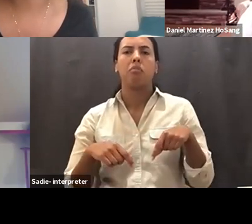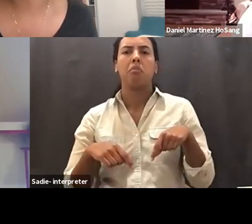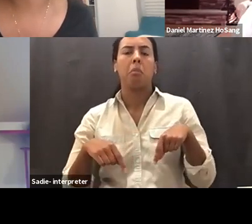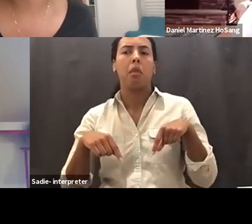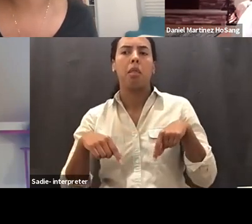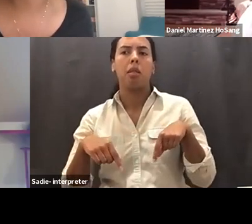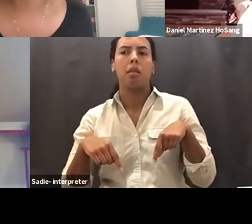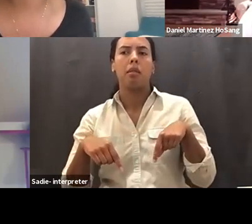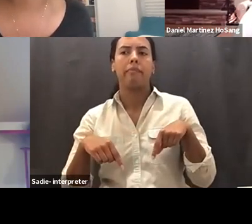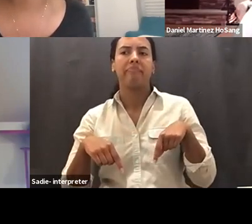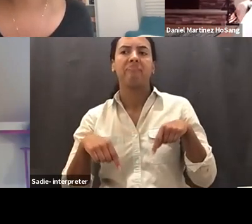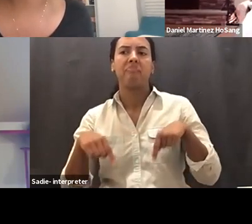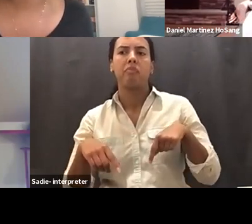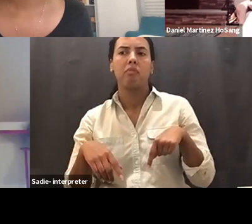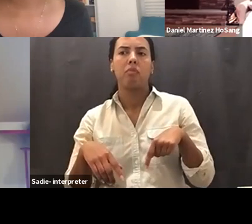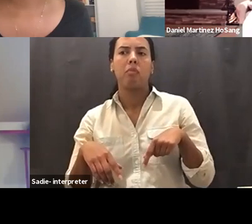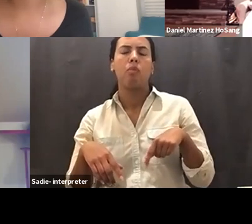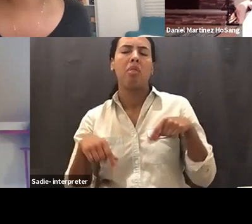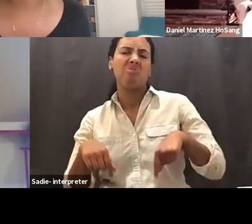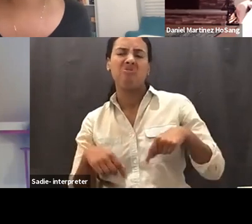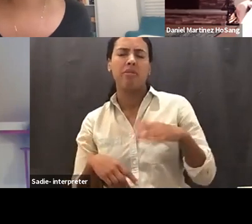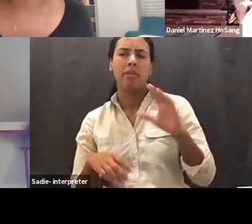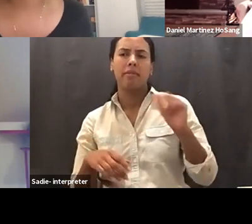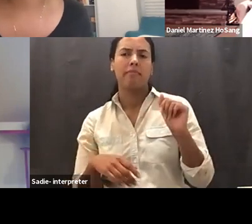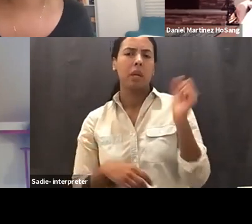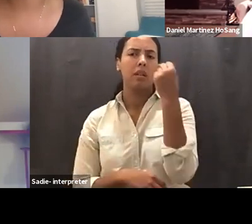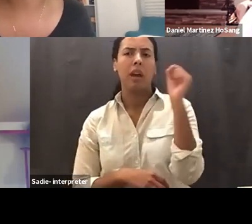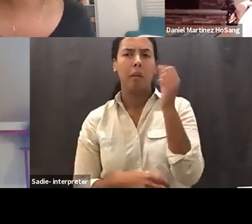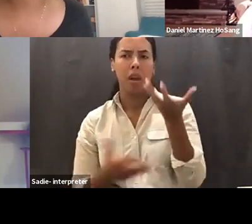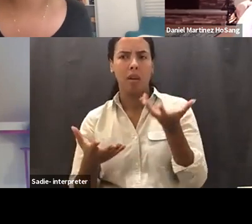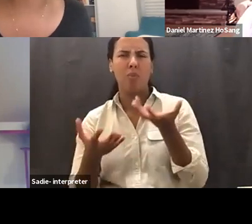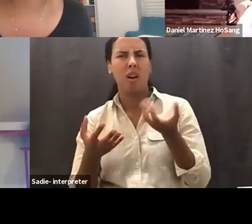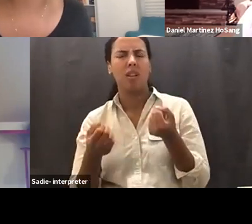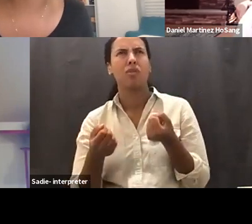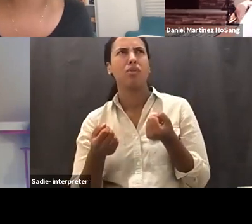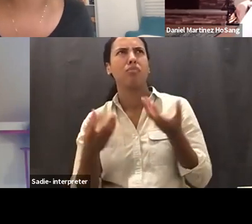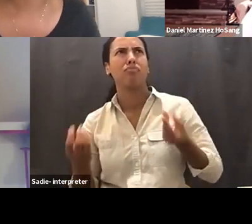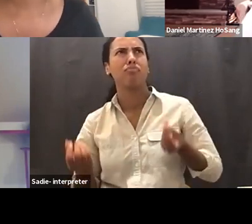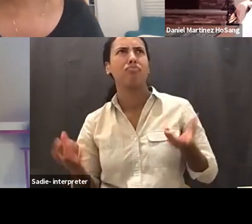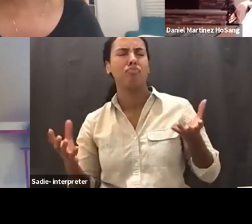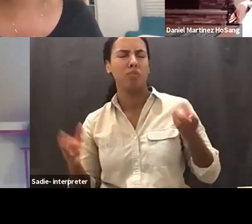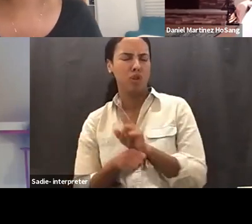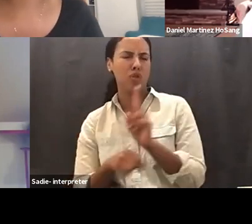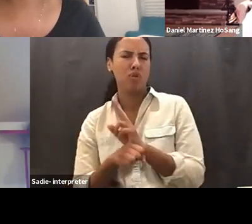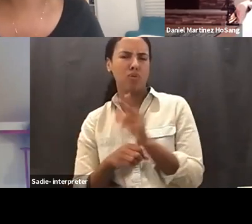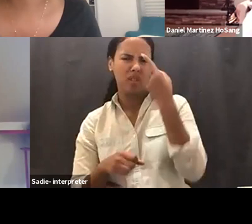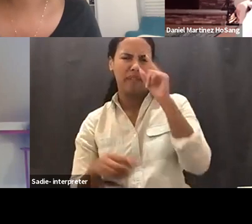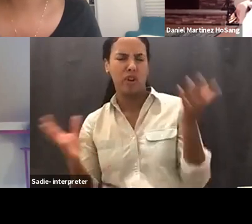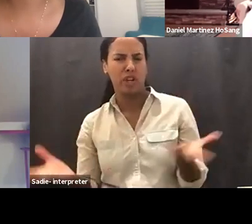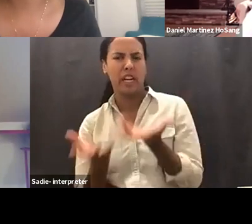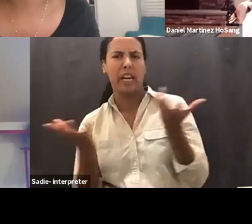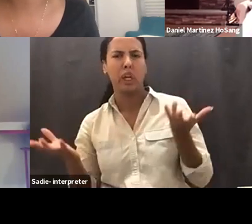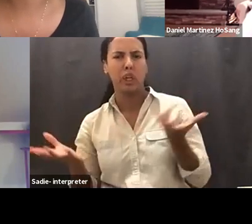liberation, and just generally disrupt trends of complacency and inaction, particularly within upper